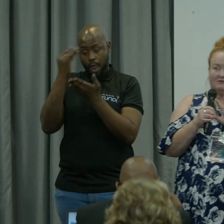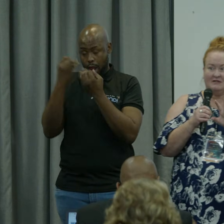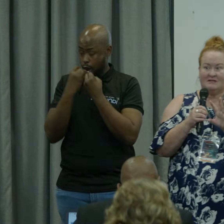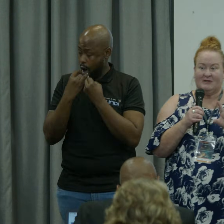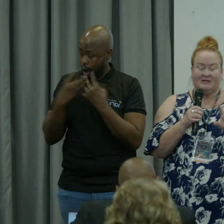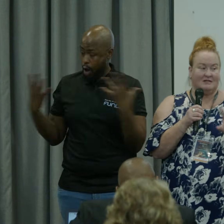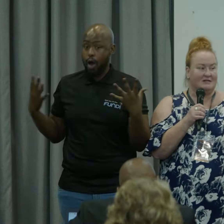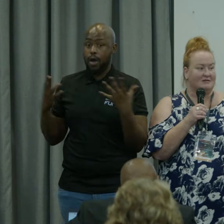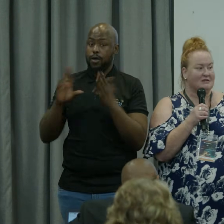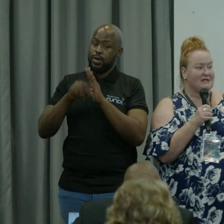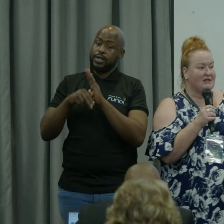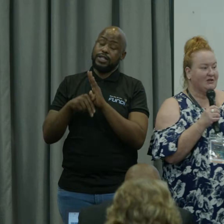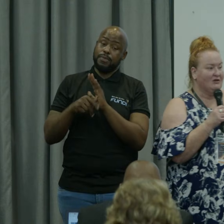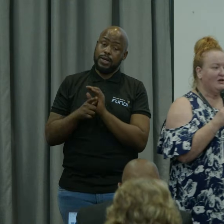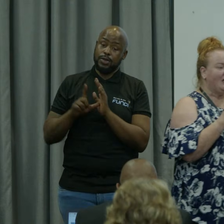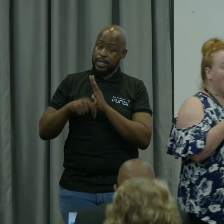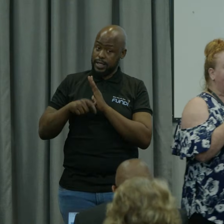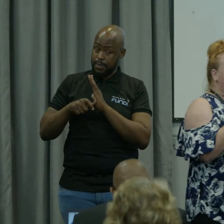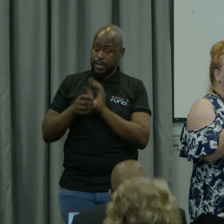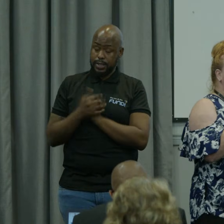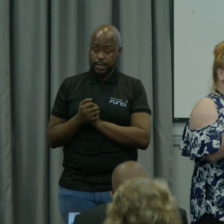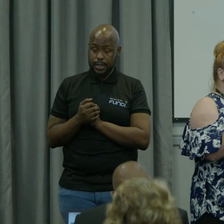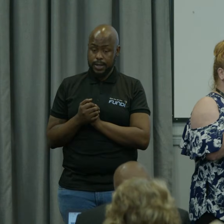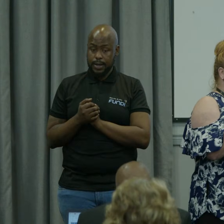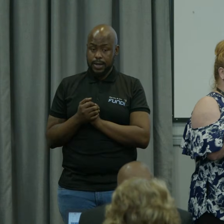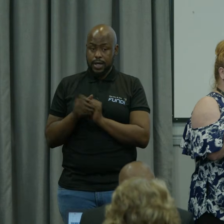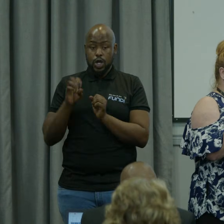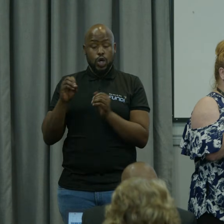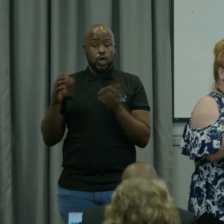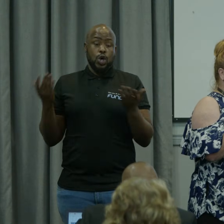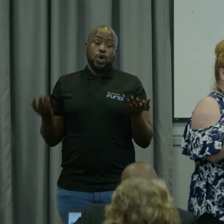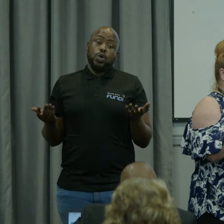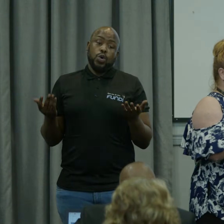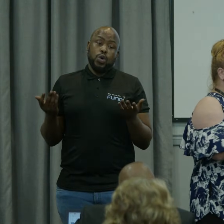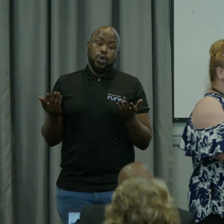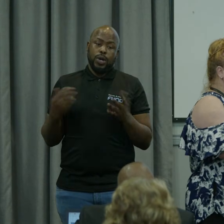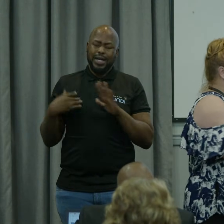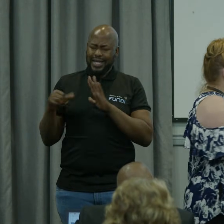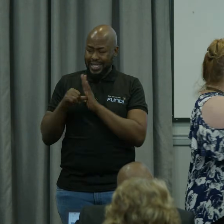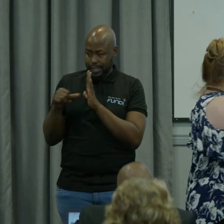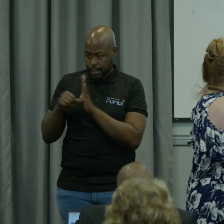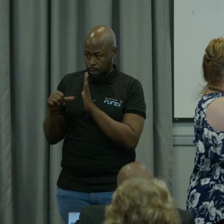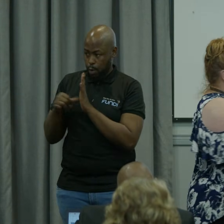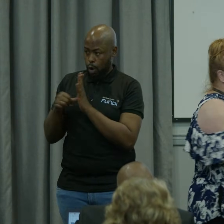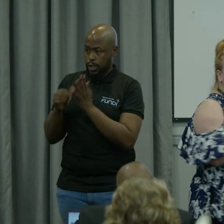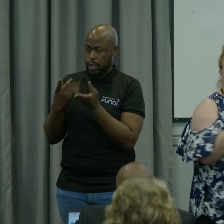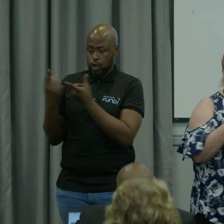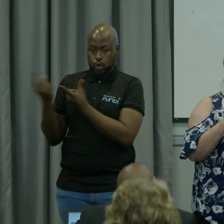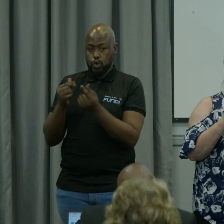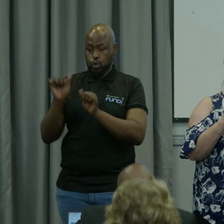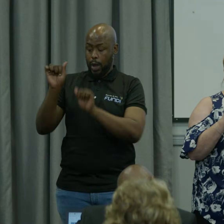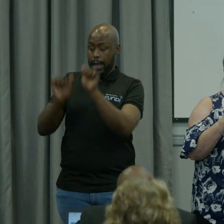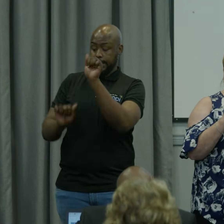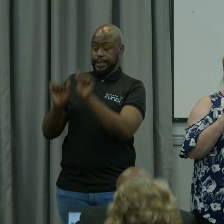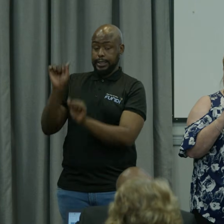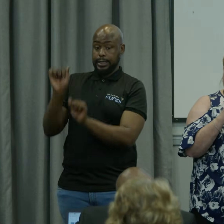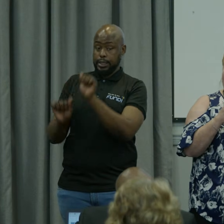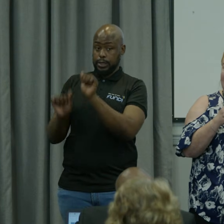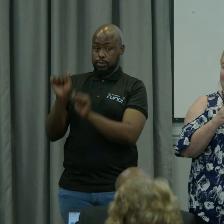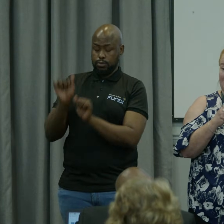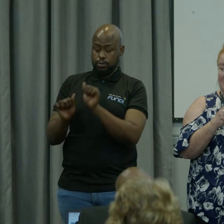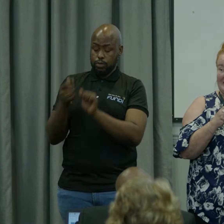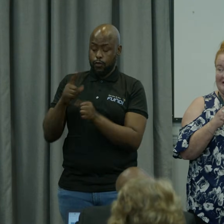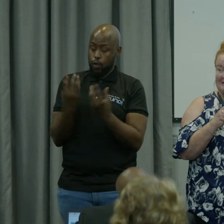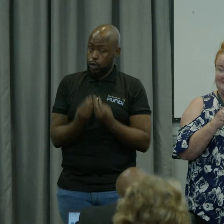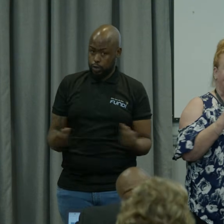on disabilities, I must tell you. So it's extremely important that assessments, screening of our children are